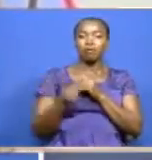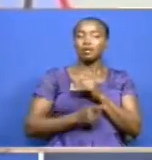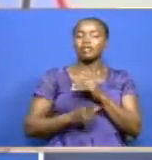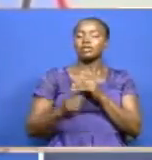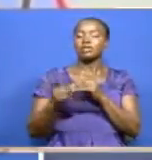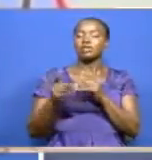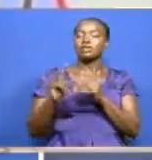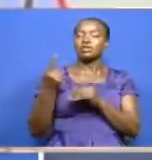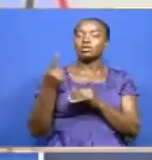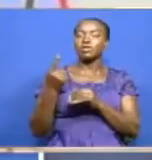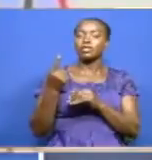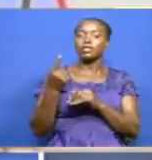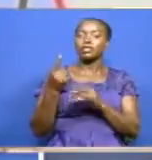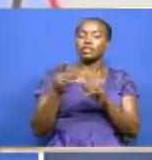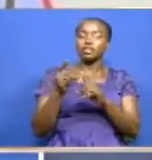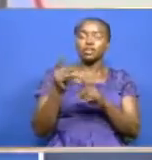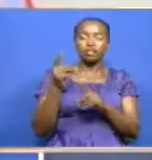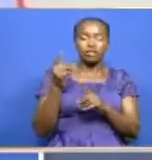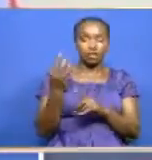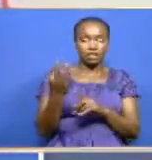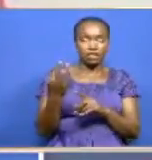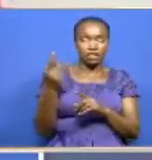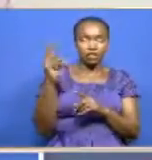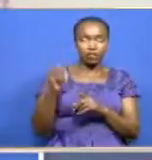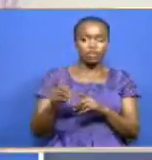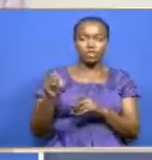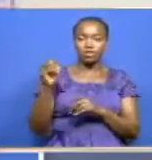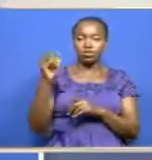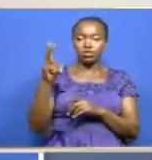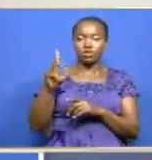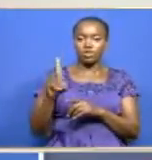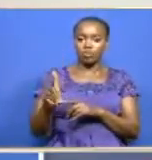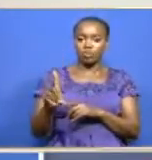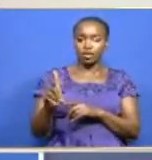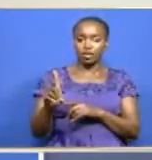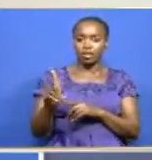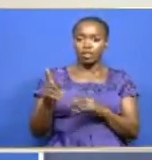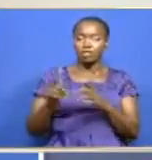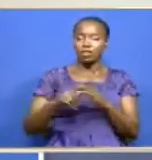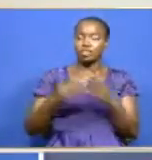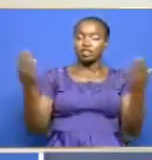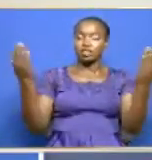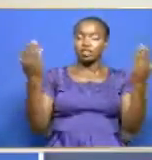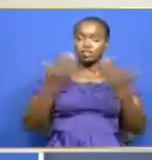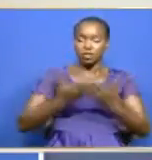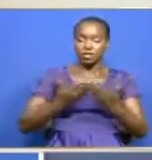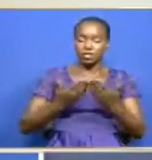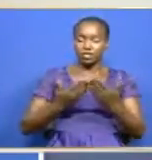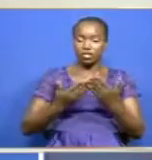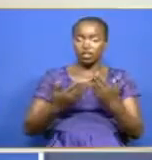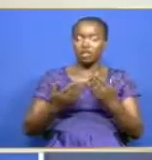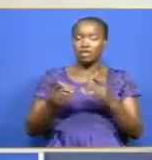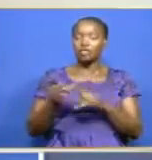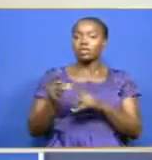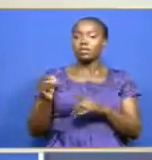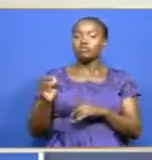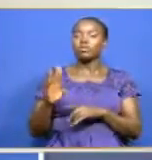of January 2021. That beginning tonight, the 4th of